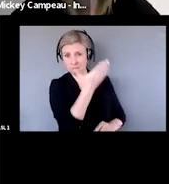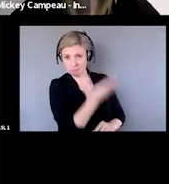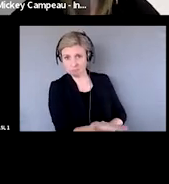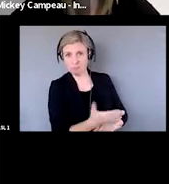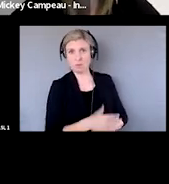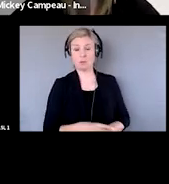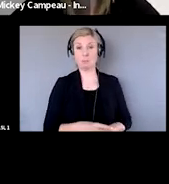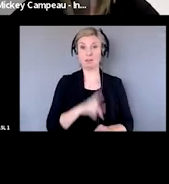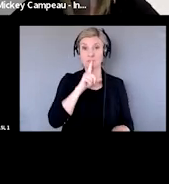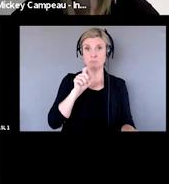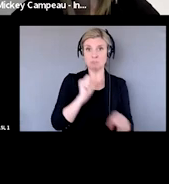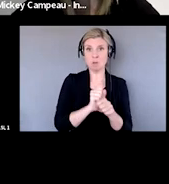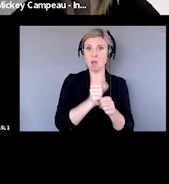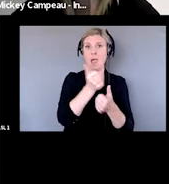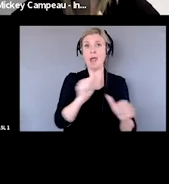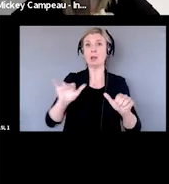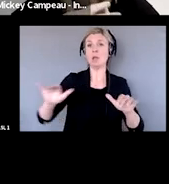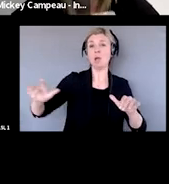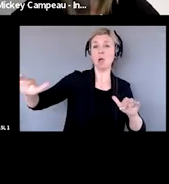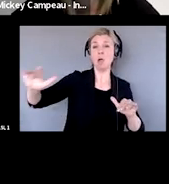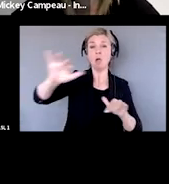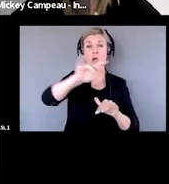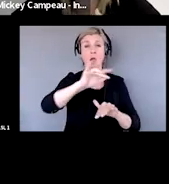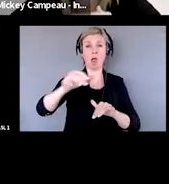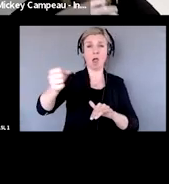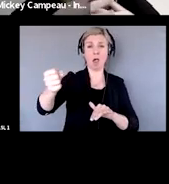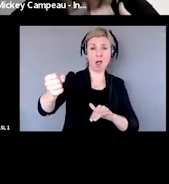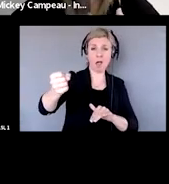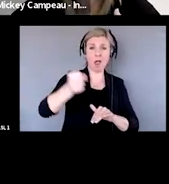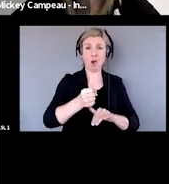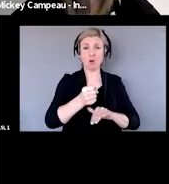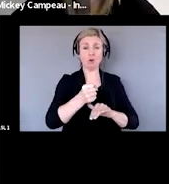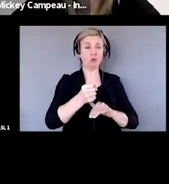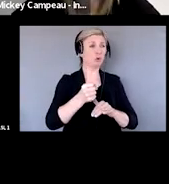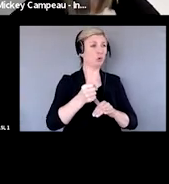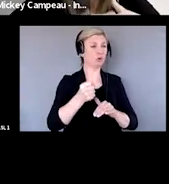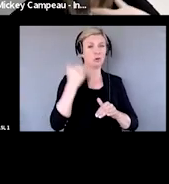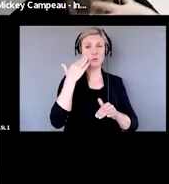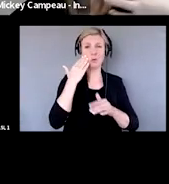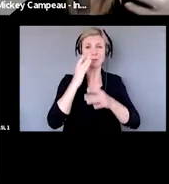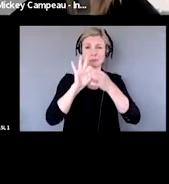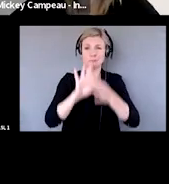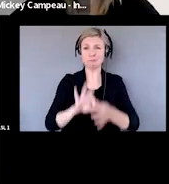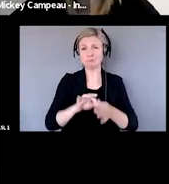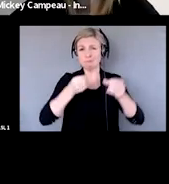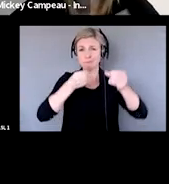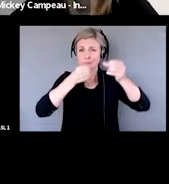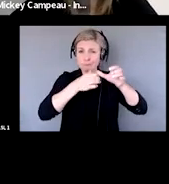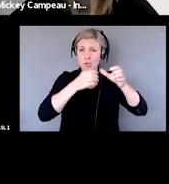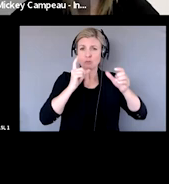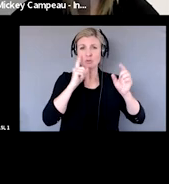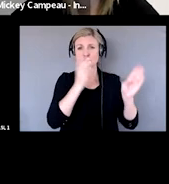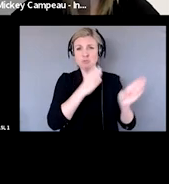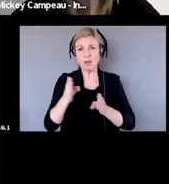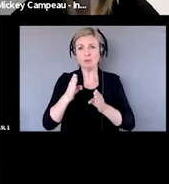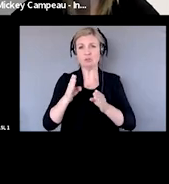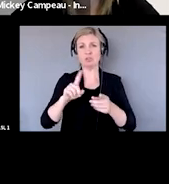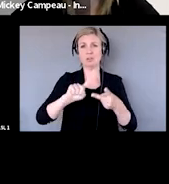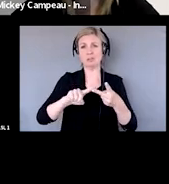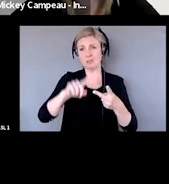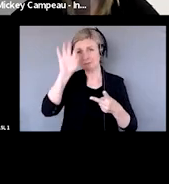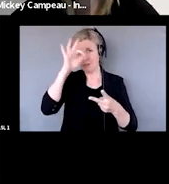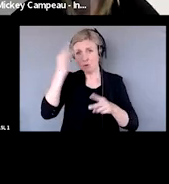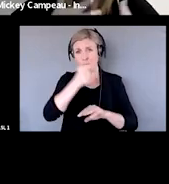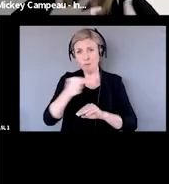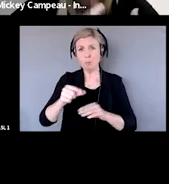today teaching us about IP and strategy and what's going on with the federal government and how businesses can take advantage of